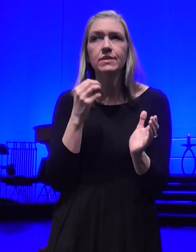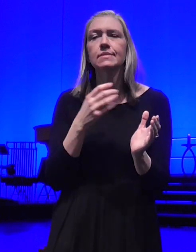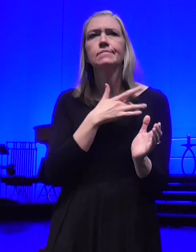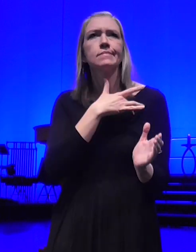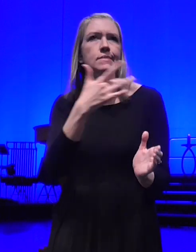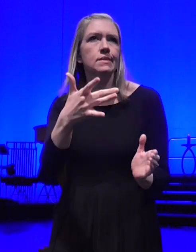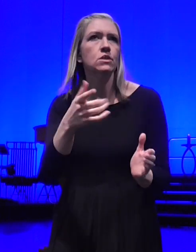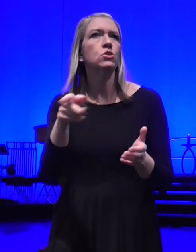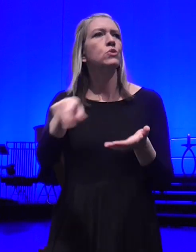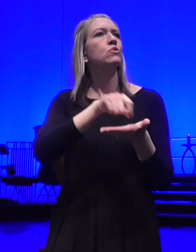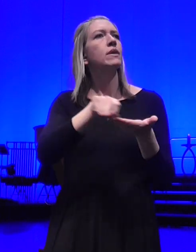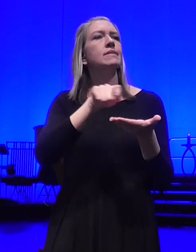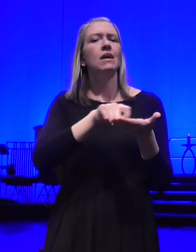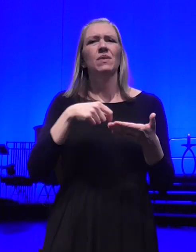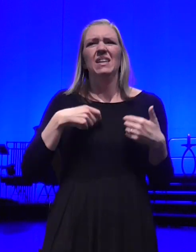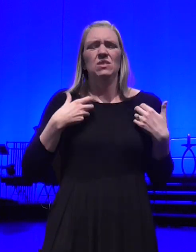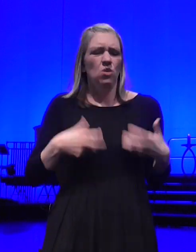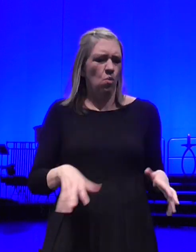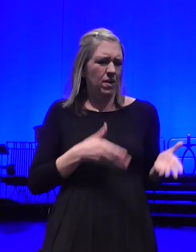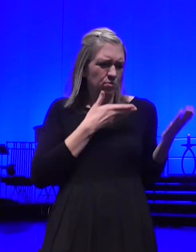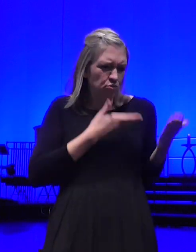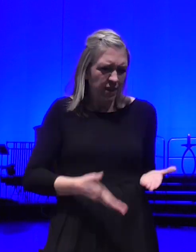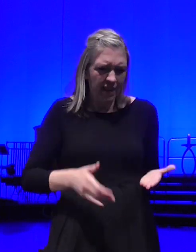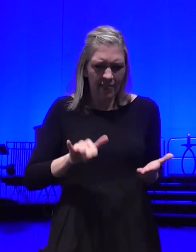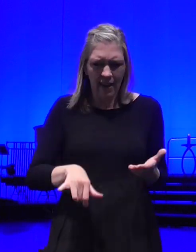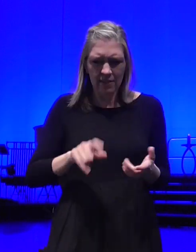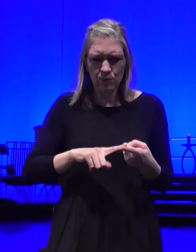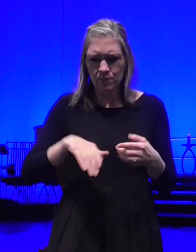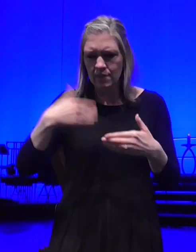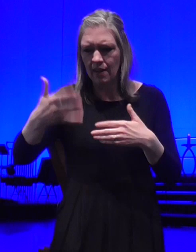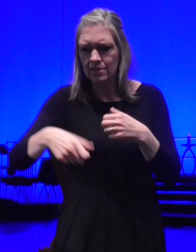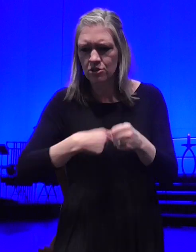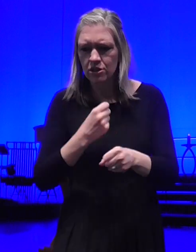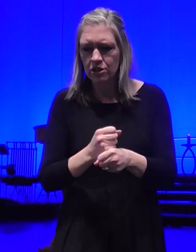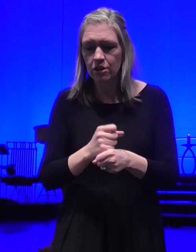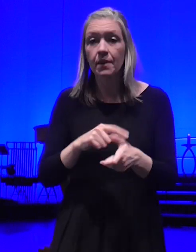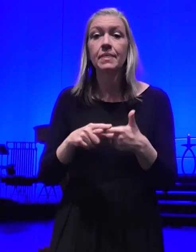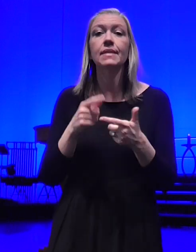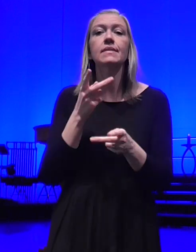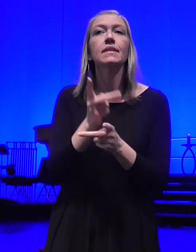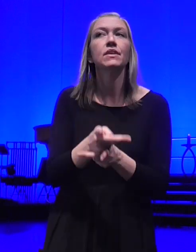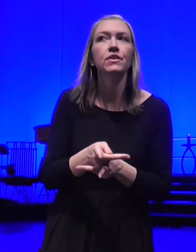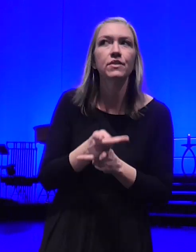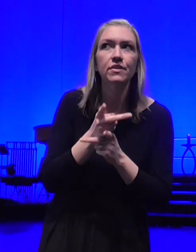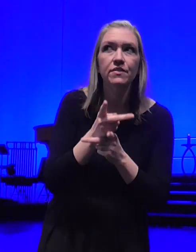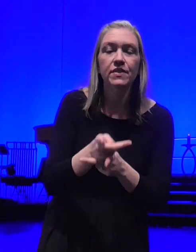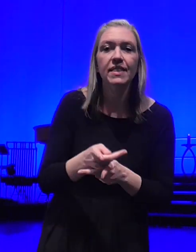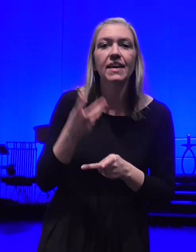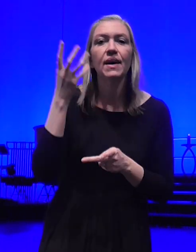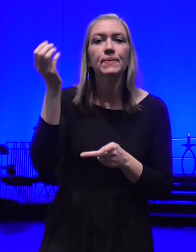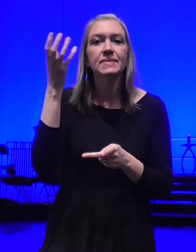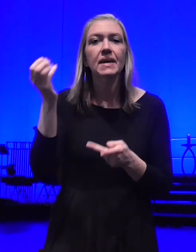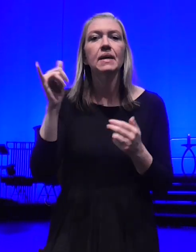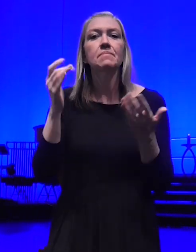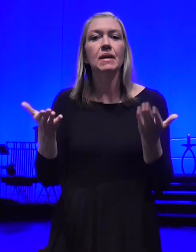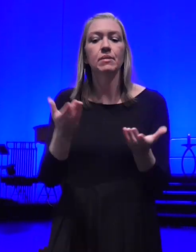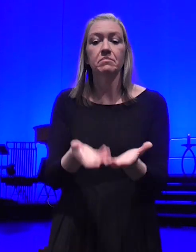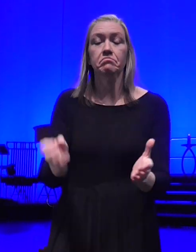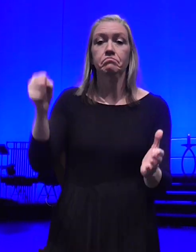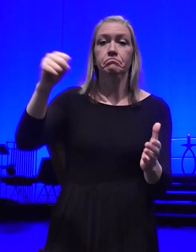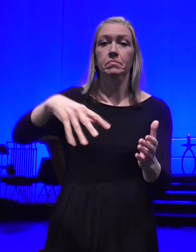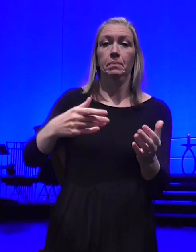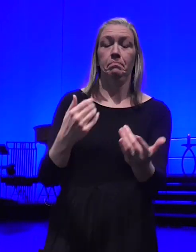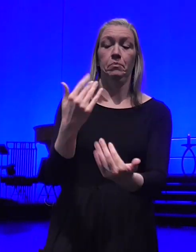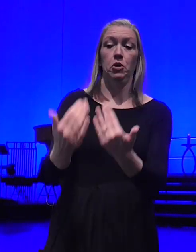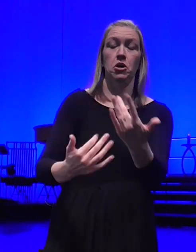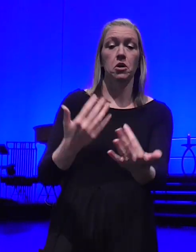is you don't want to take with you, and then carefully you might want to take it outside and burn it. You know. But so these